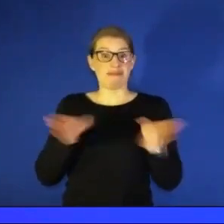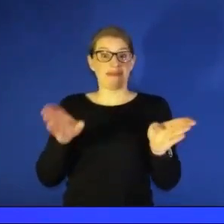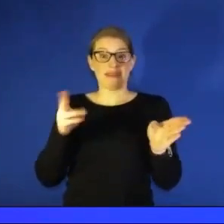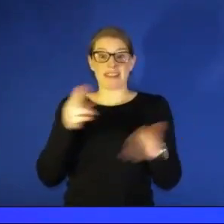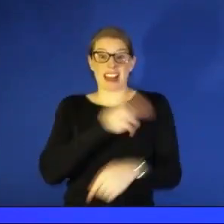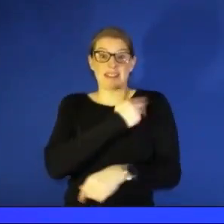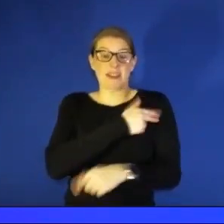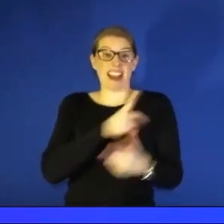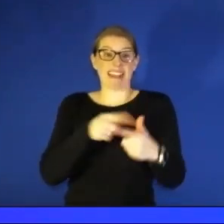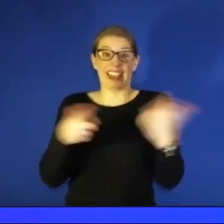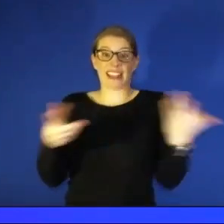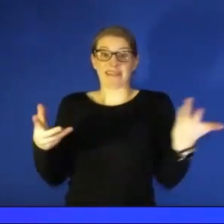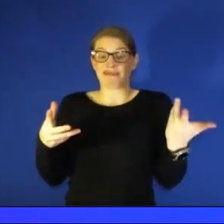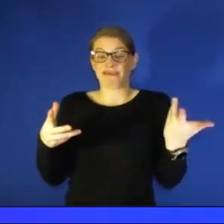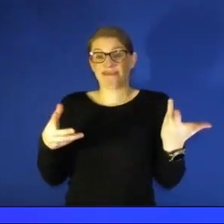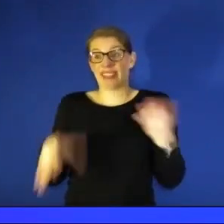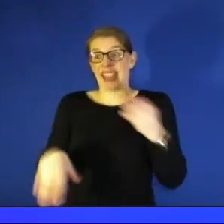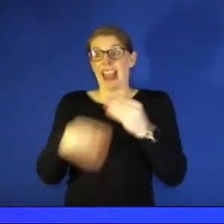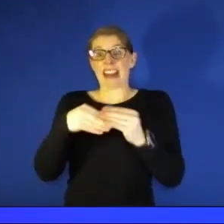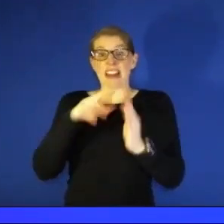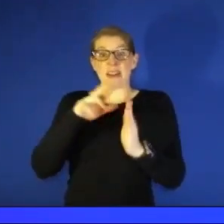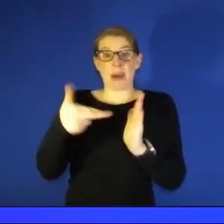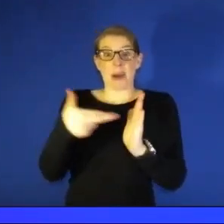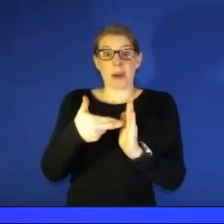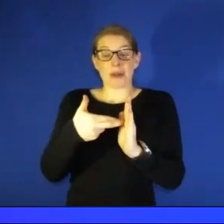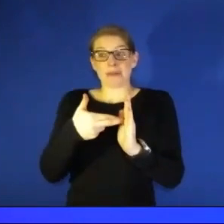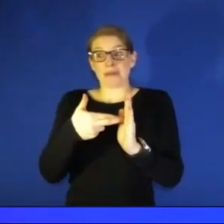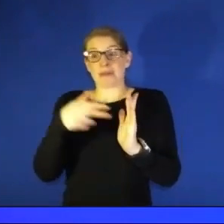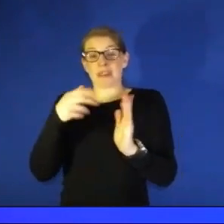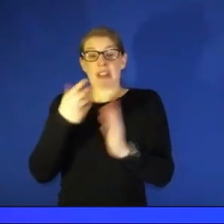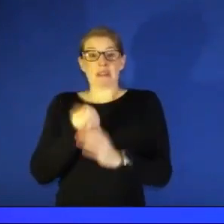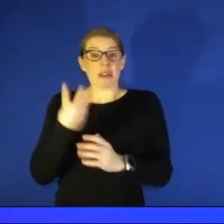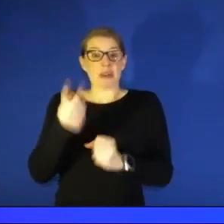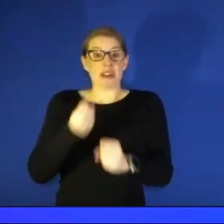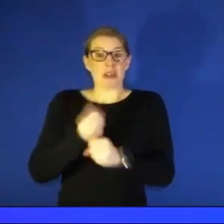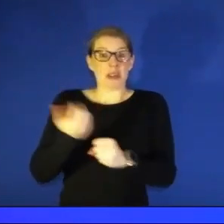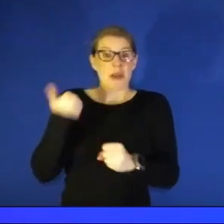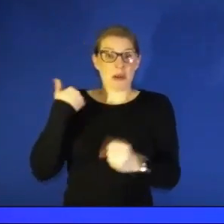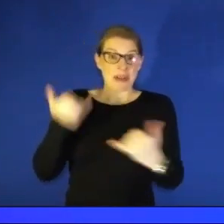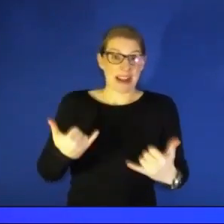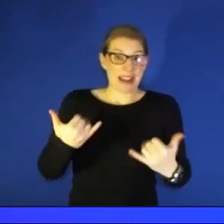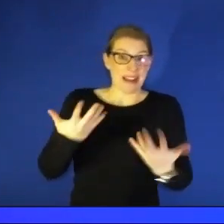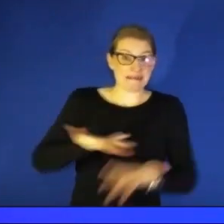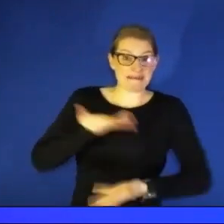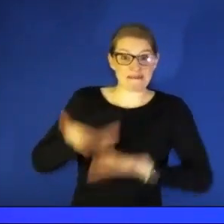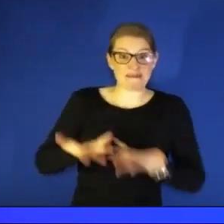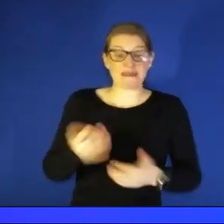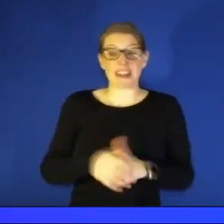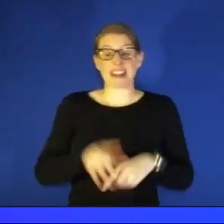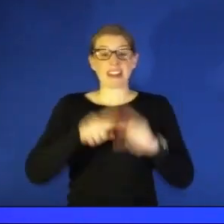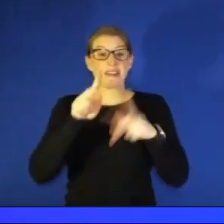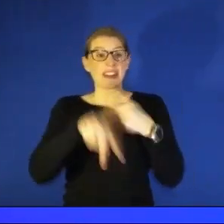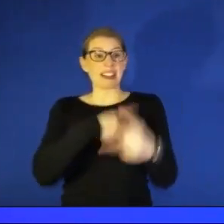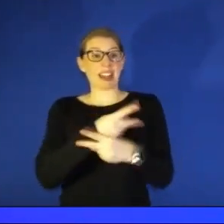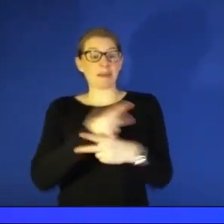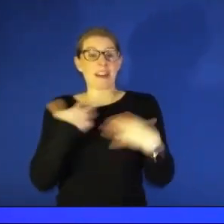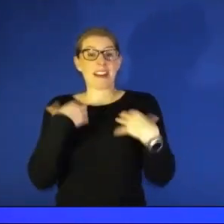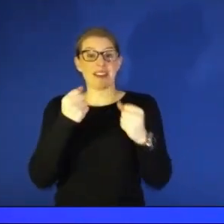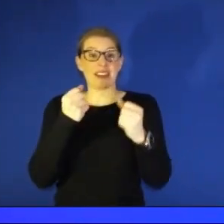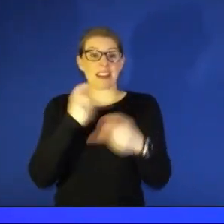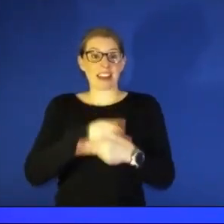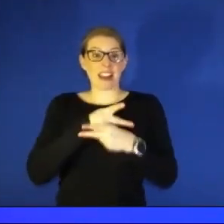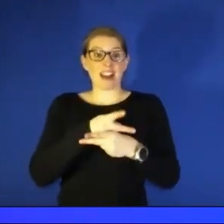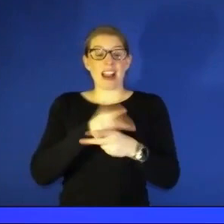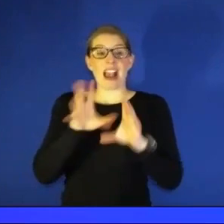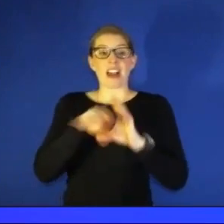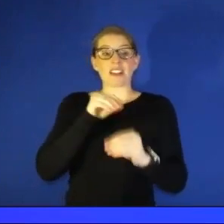this role a couple of years ago and have really enjoyed learning about all the different types of healthcare outside of the neonatal intensive care